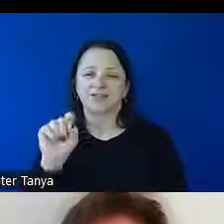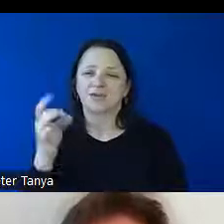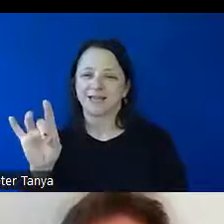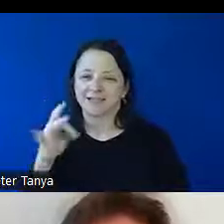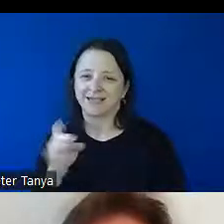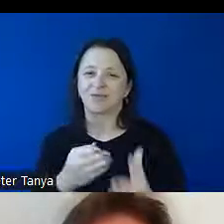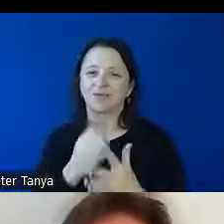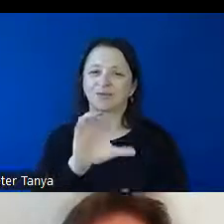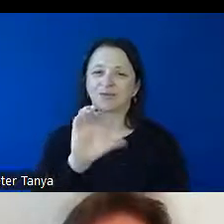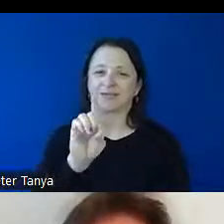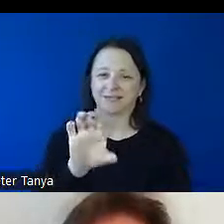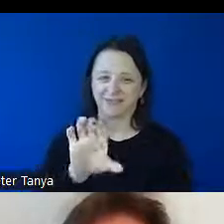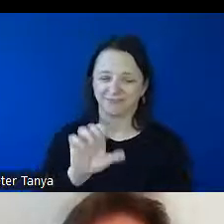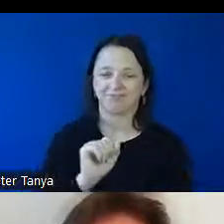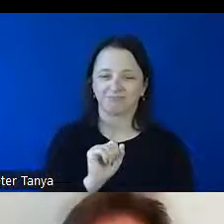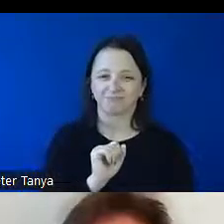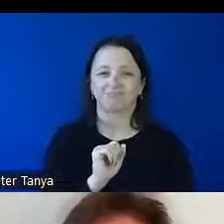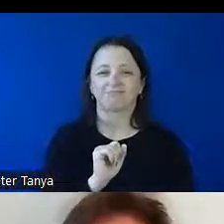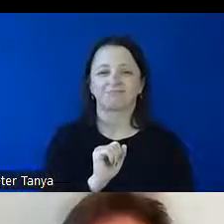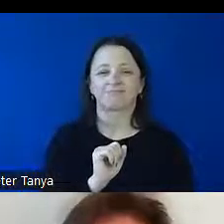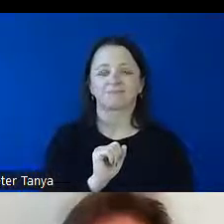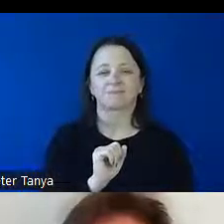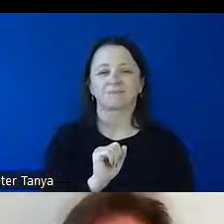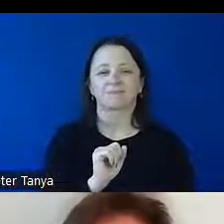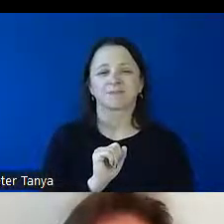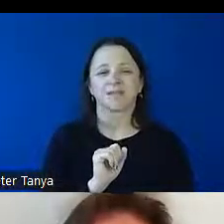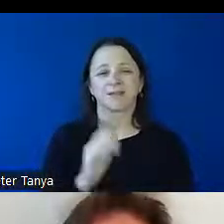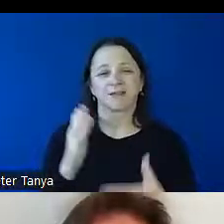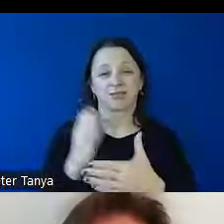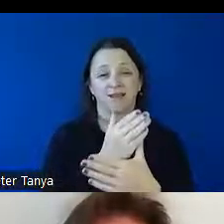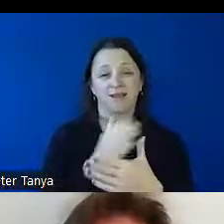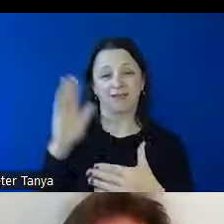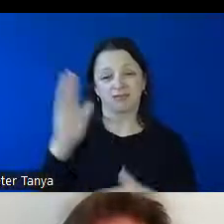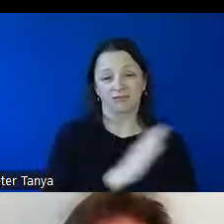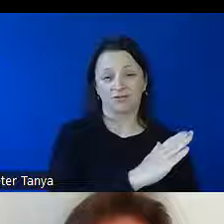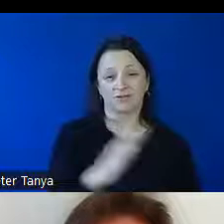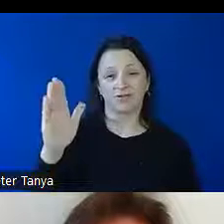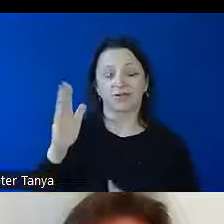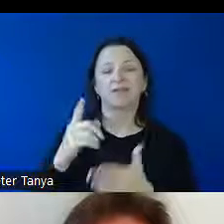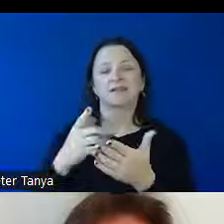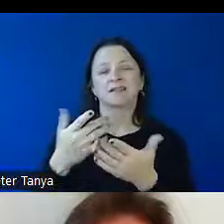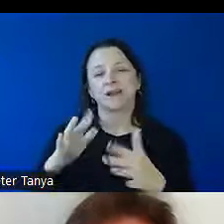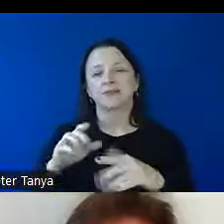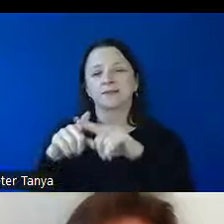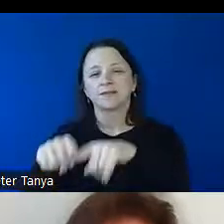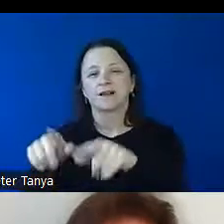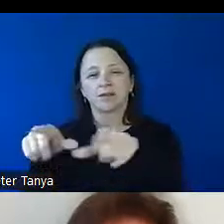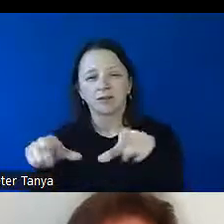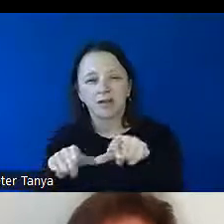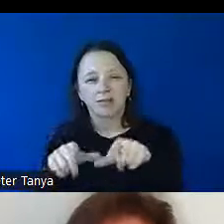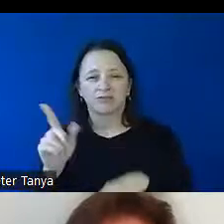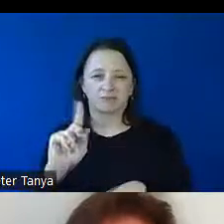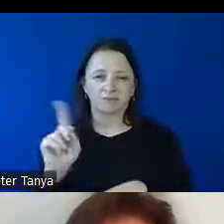the CDC. The prevalence ranges somewhat by location. So again, this goes back to the